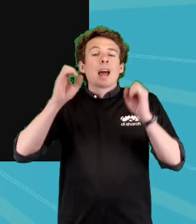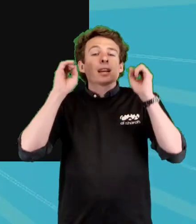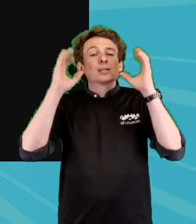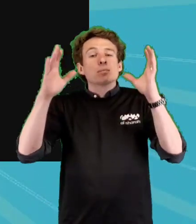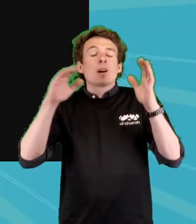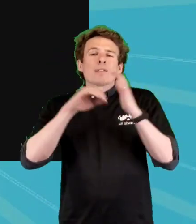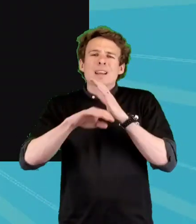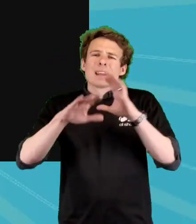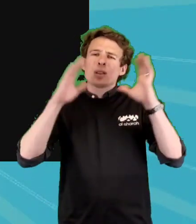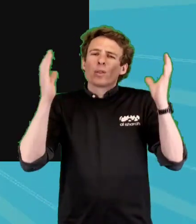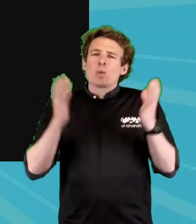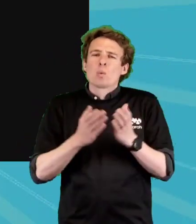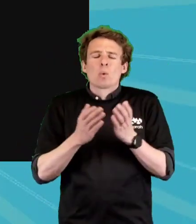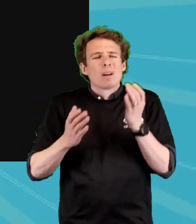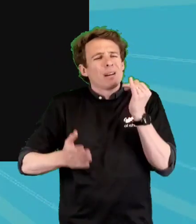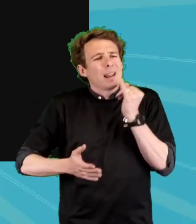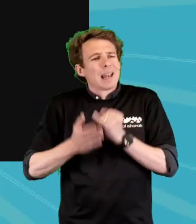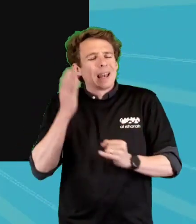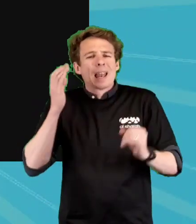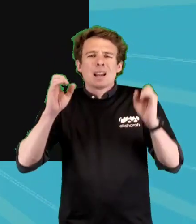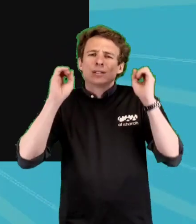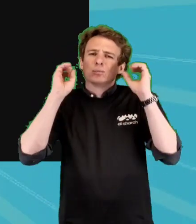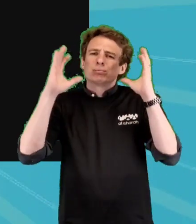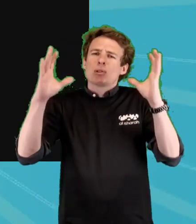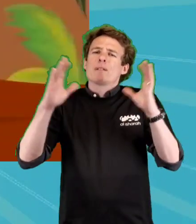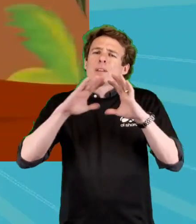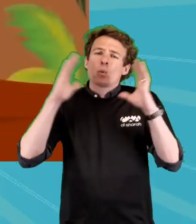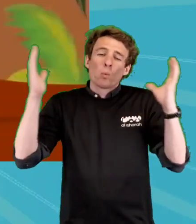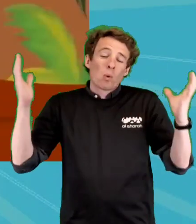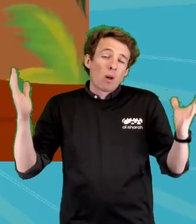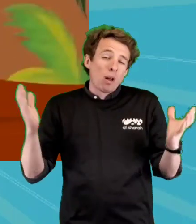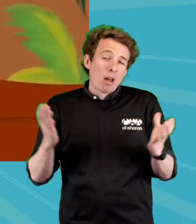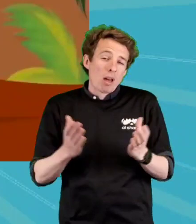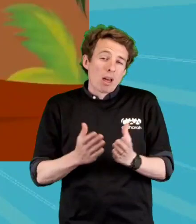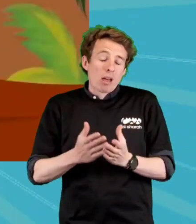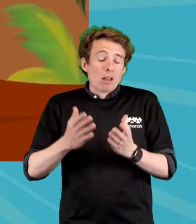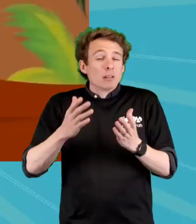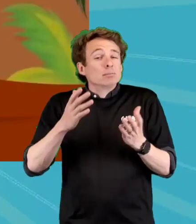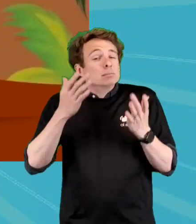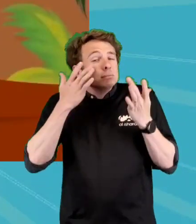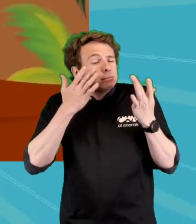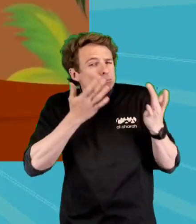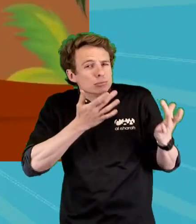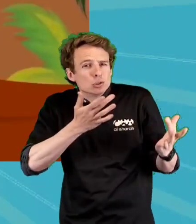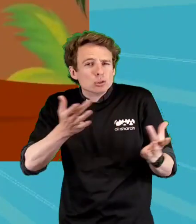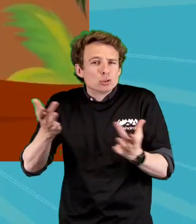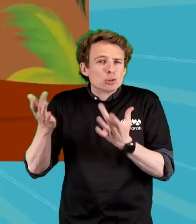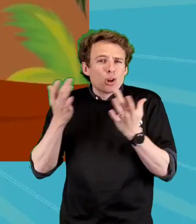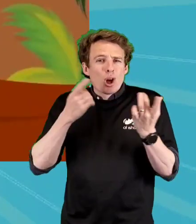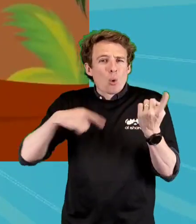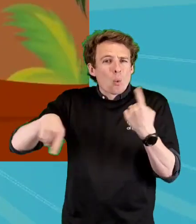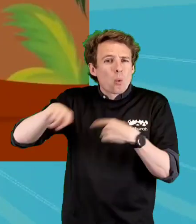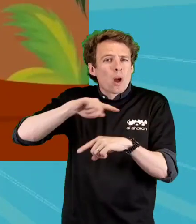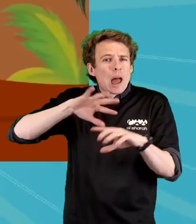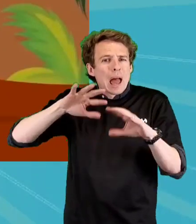last prophet in the world, last prophet in the world, last prophet in the world to